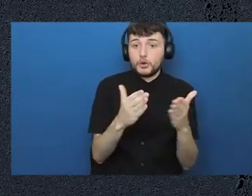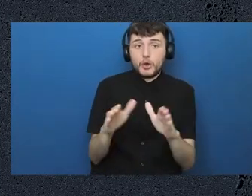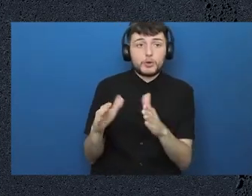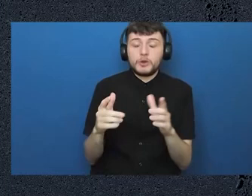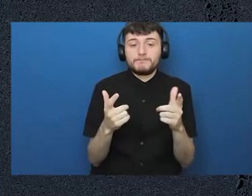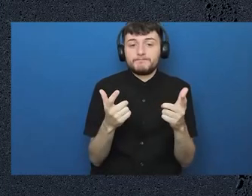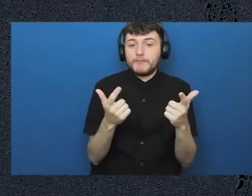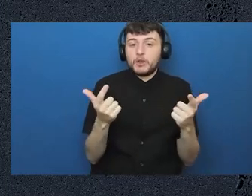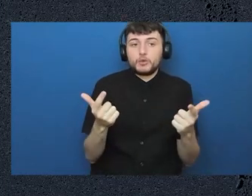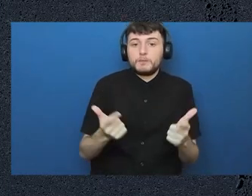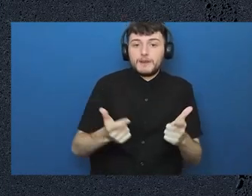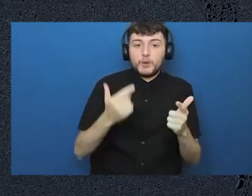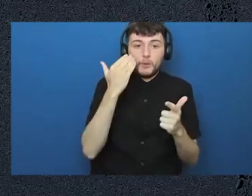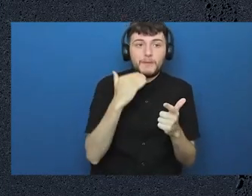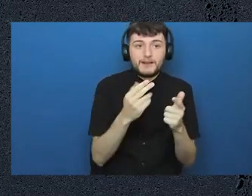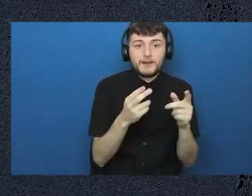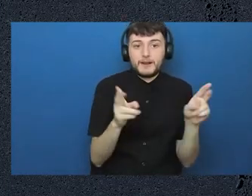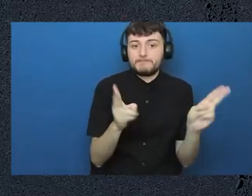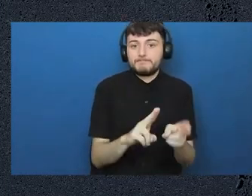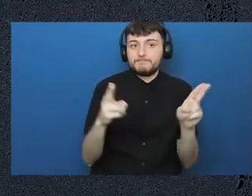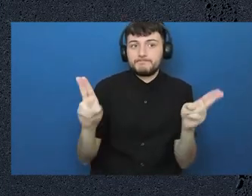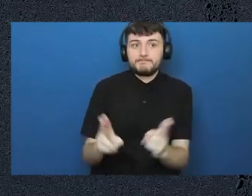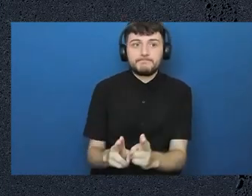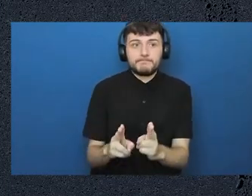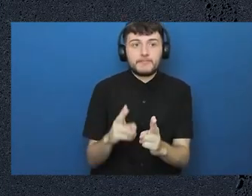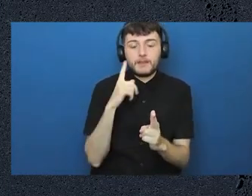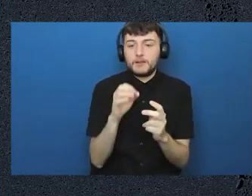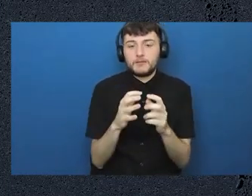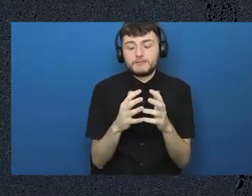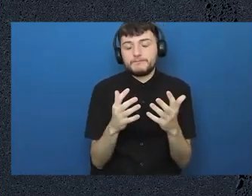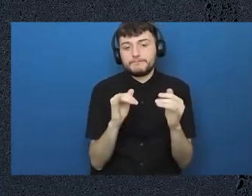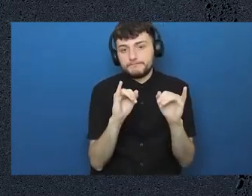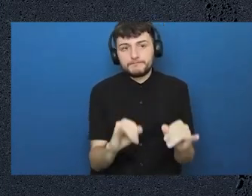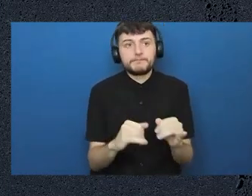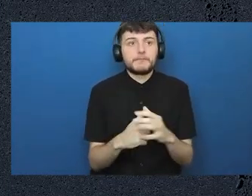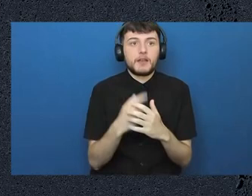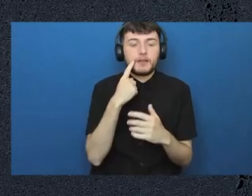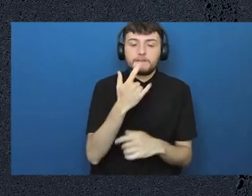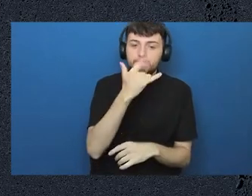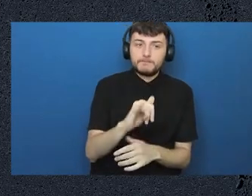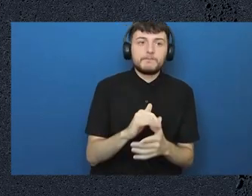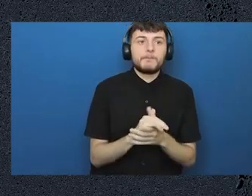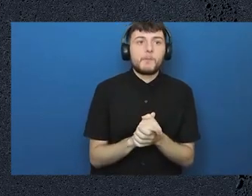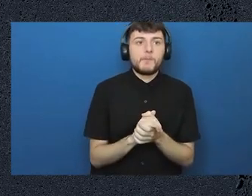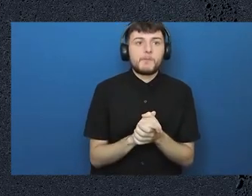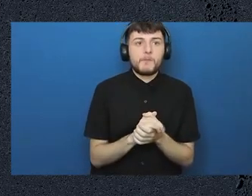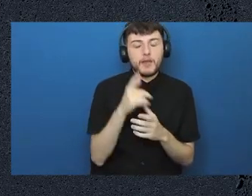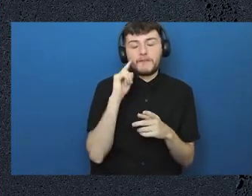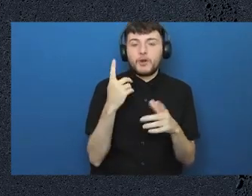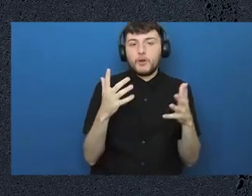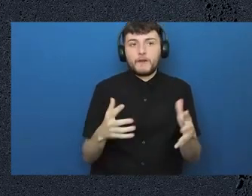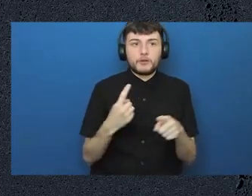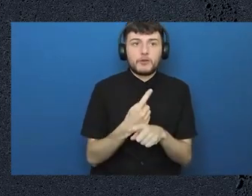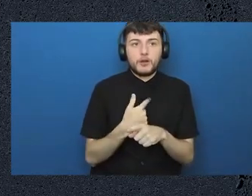It's just totally wrong, I think, is the other thing, and the wisdom that's being lost. Okay, and we talk a lot about, or we've talked, and I've really enjoyed this so